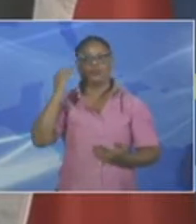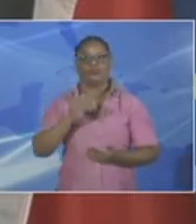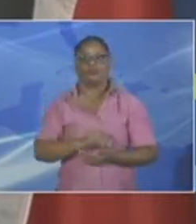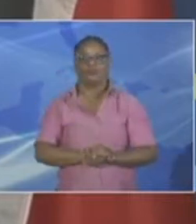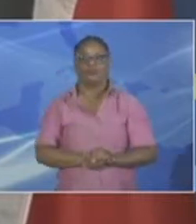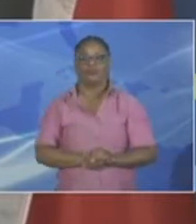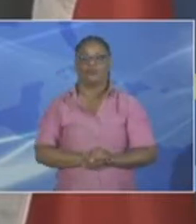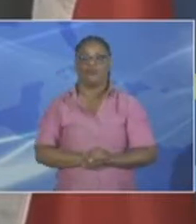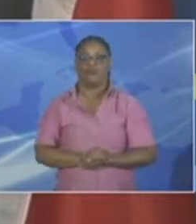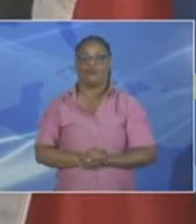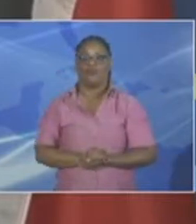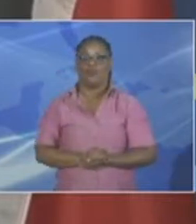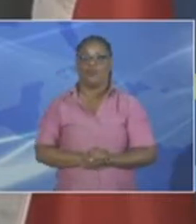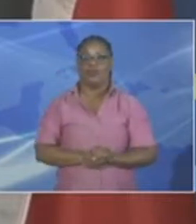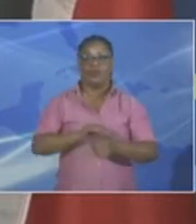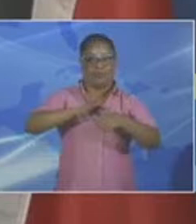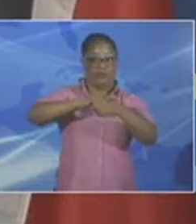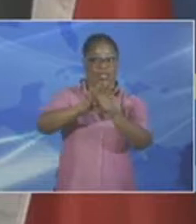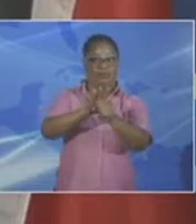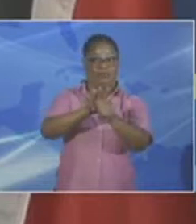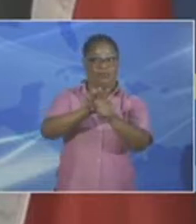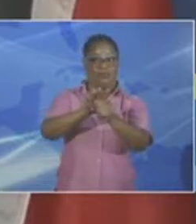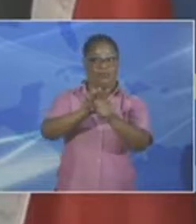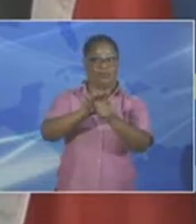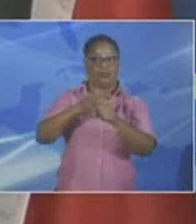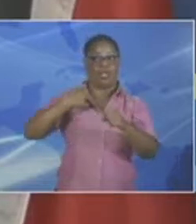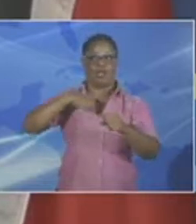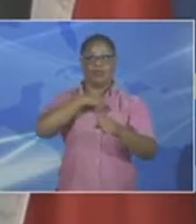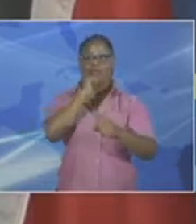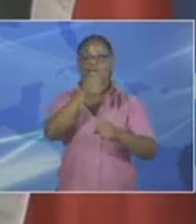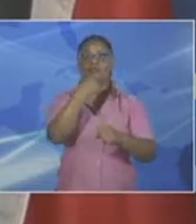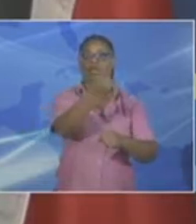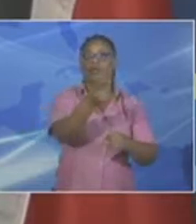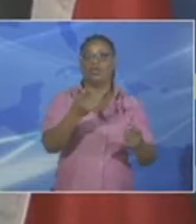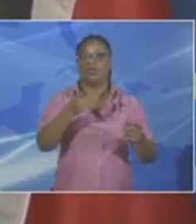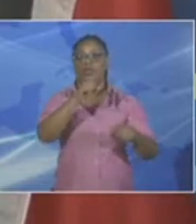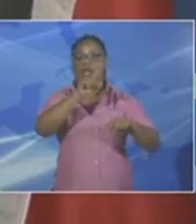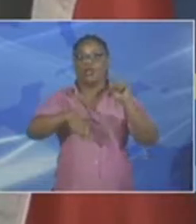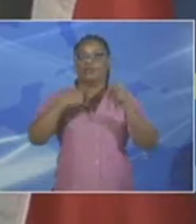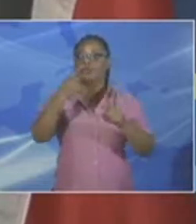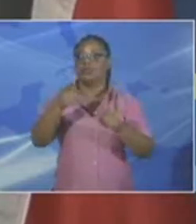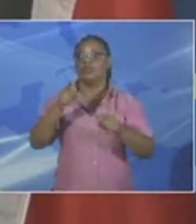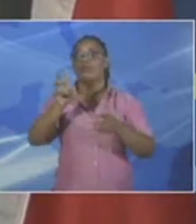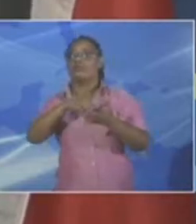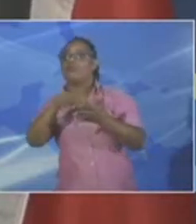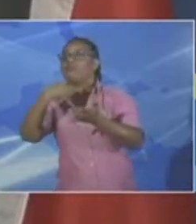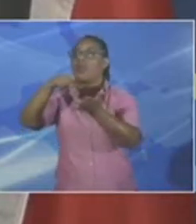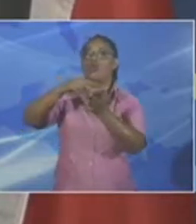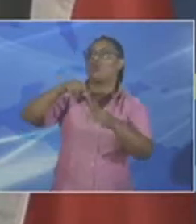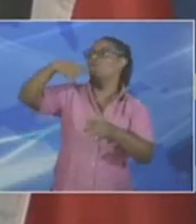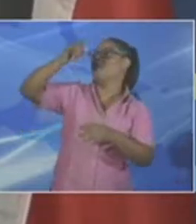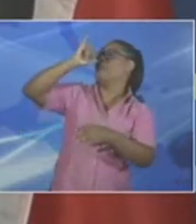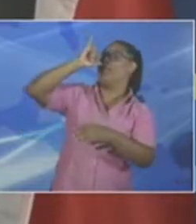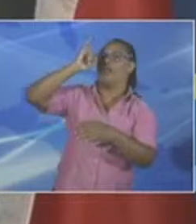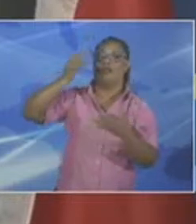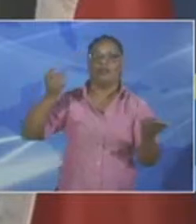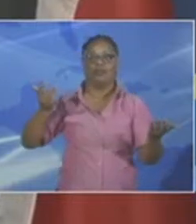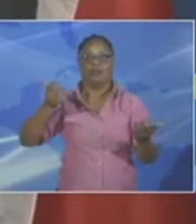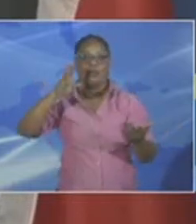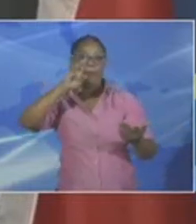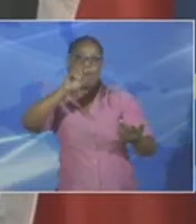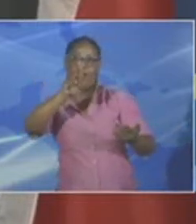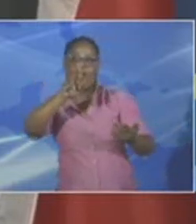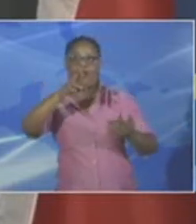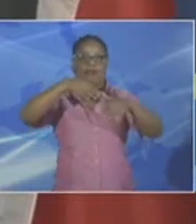And we're not telling you, don't party, don't have a beer, don't go to a bar. We've passed that stage, we're into another stage now,